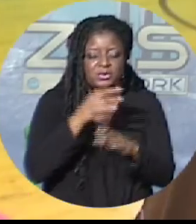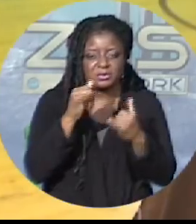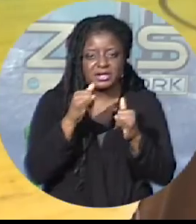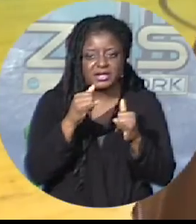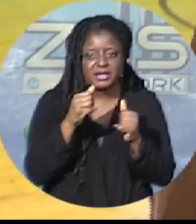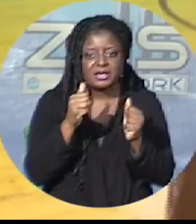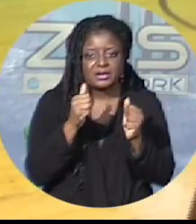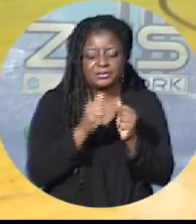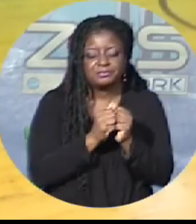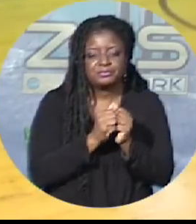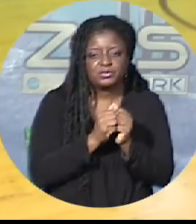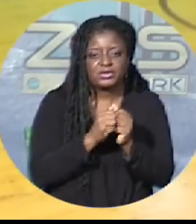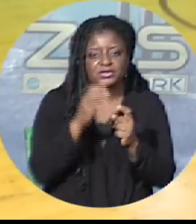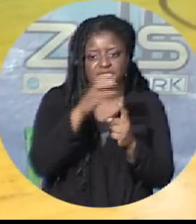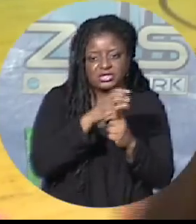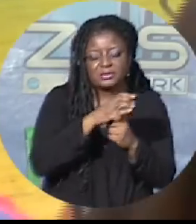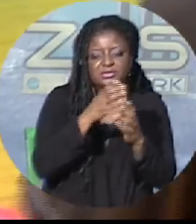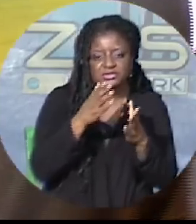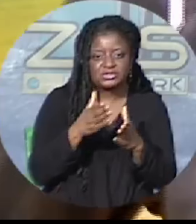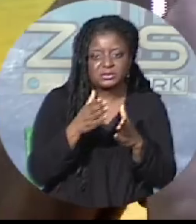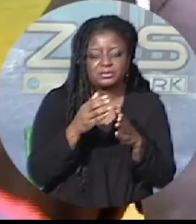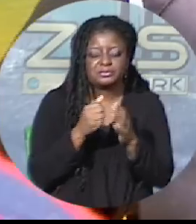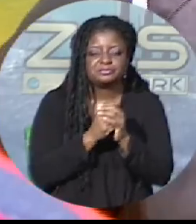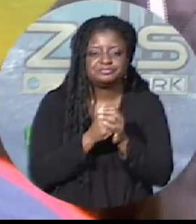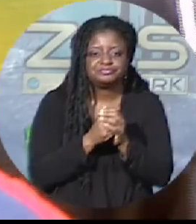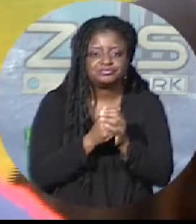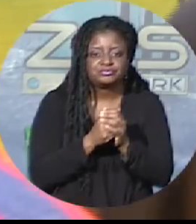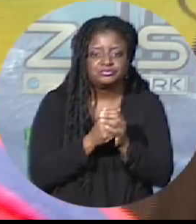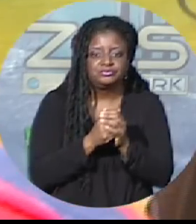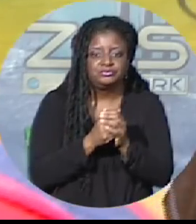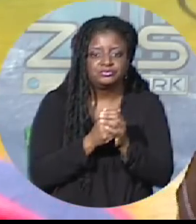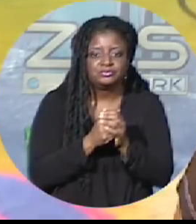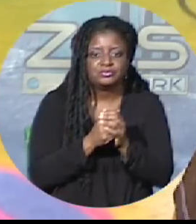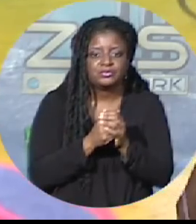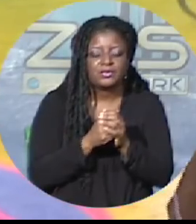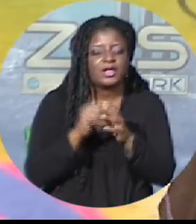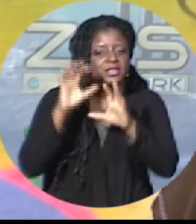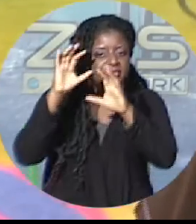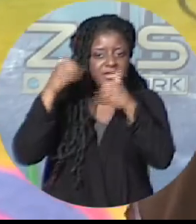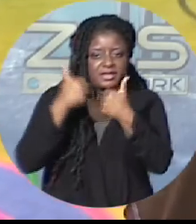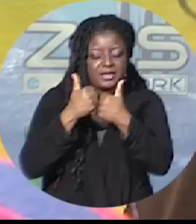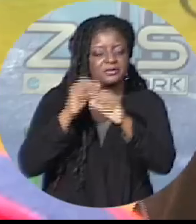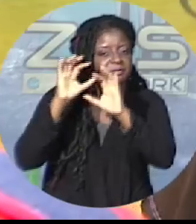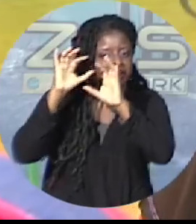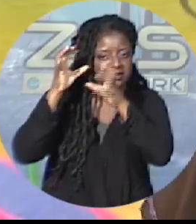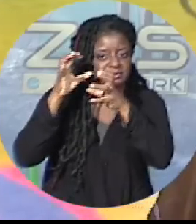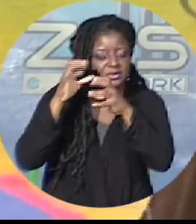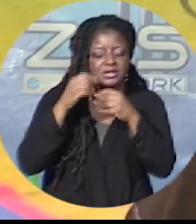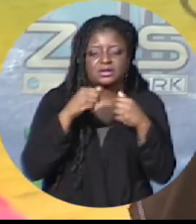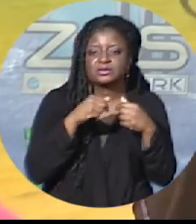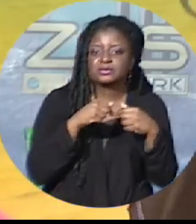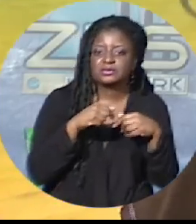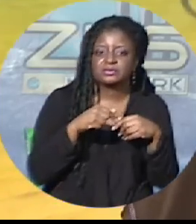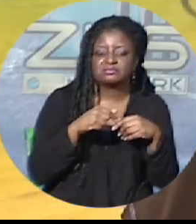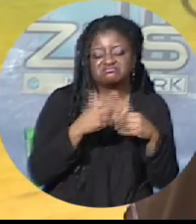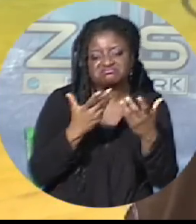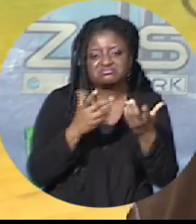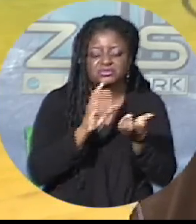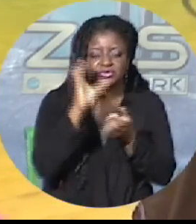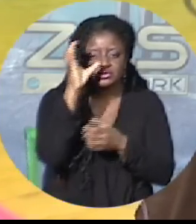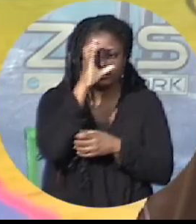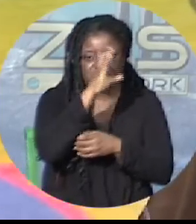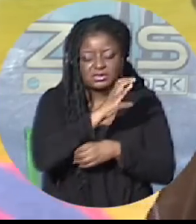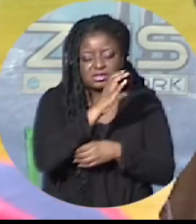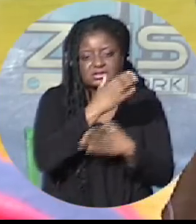the wrong time, though. But hey, you know, that's the game of basketball goes funny sometimes, but you